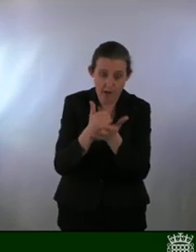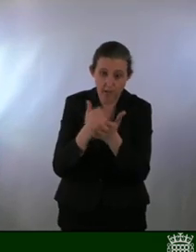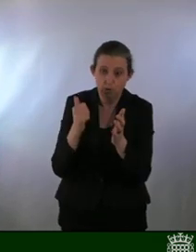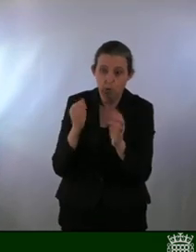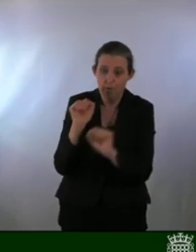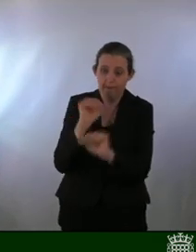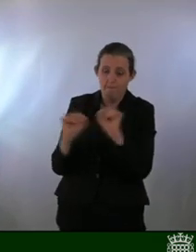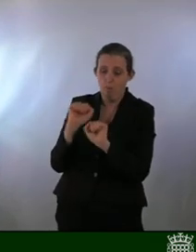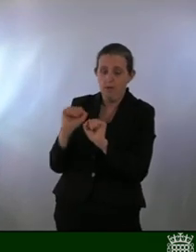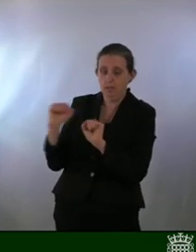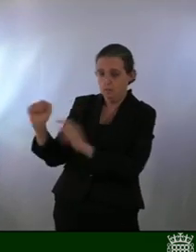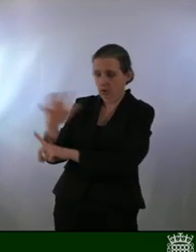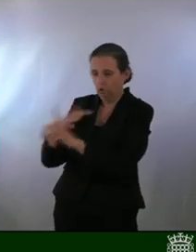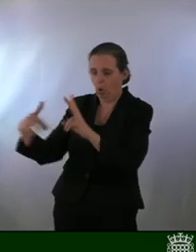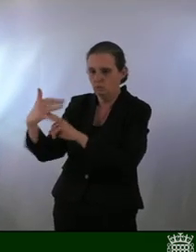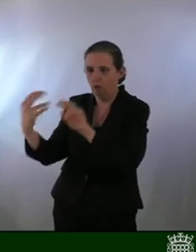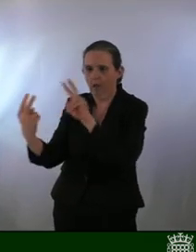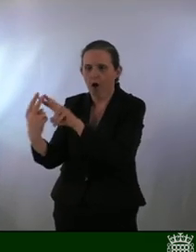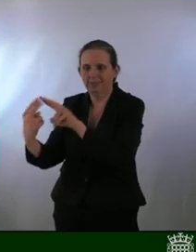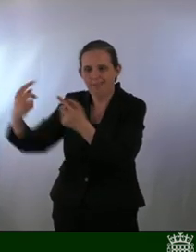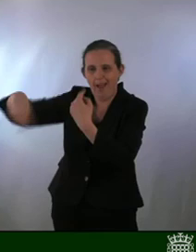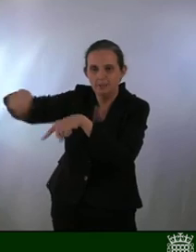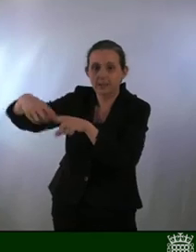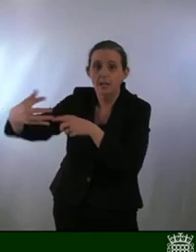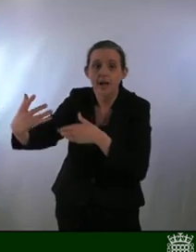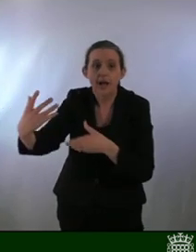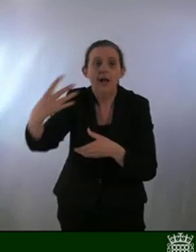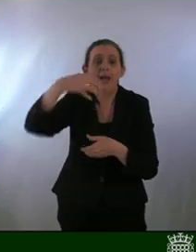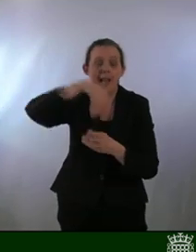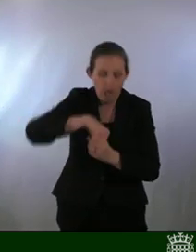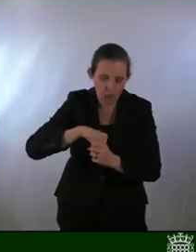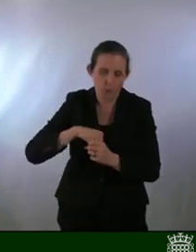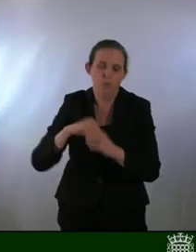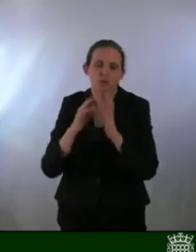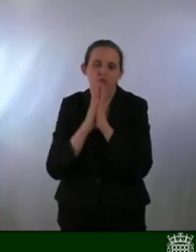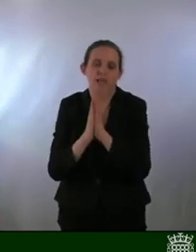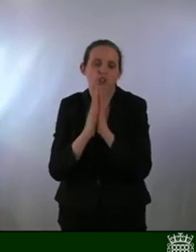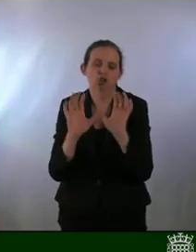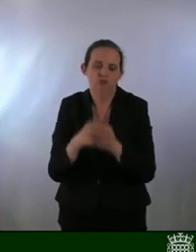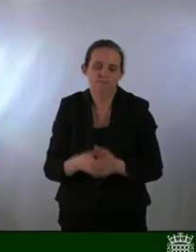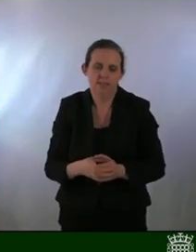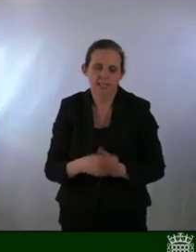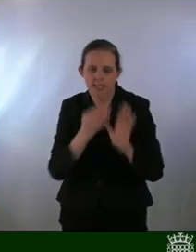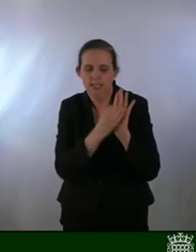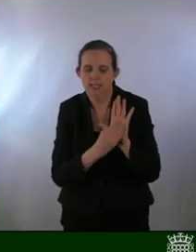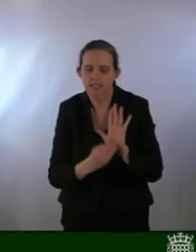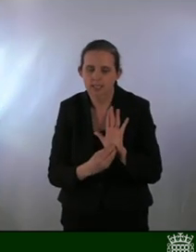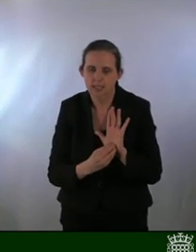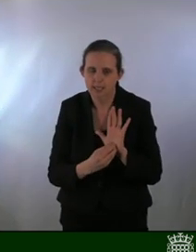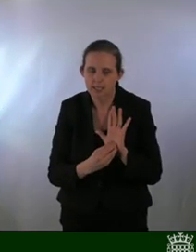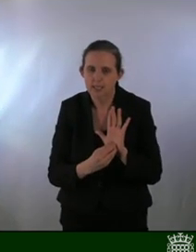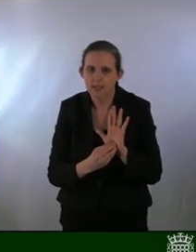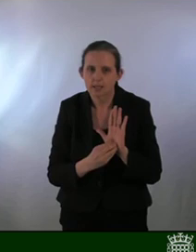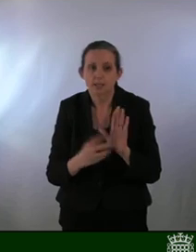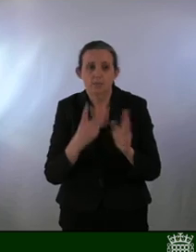unavoidable social contact, we do include religious groups in that. We've seen from elsewhere in